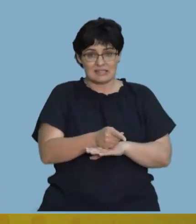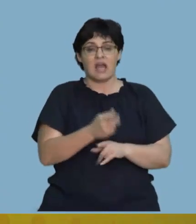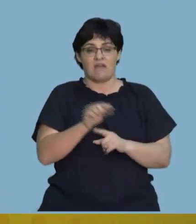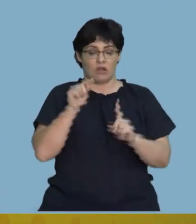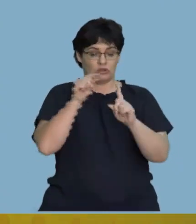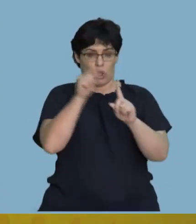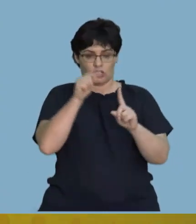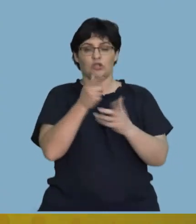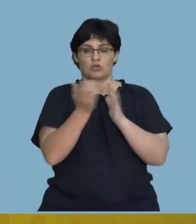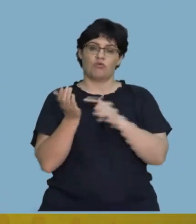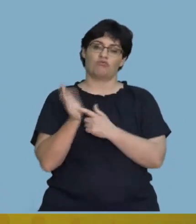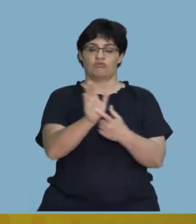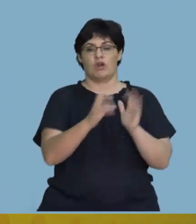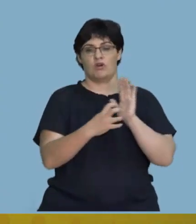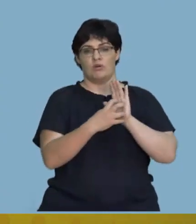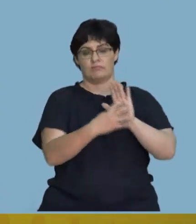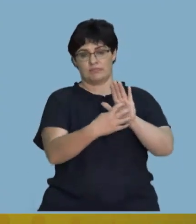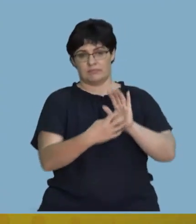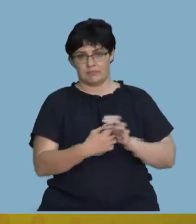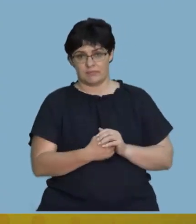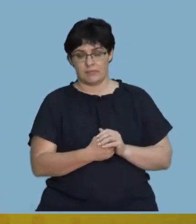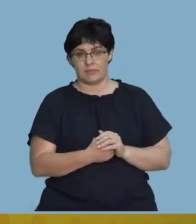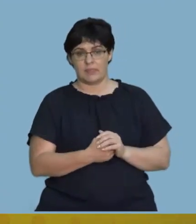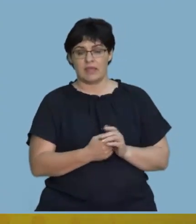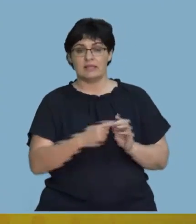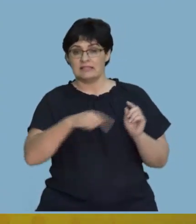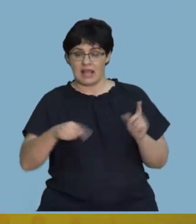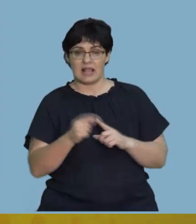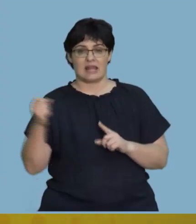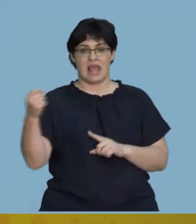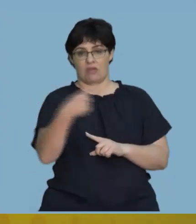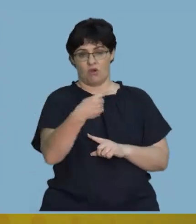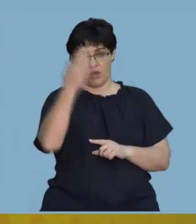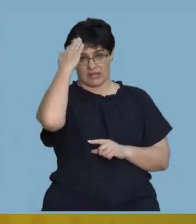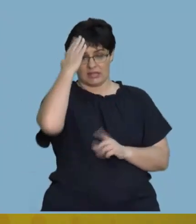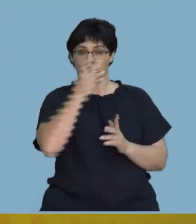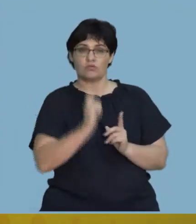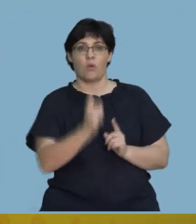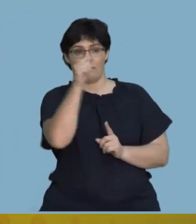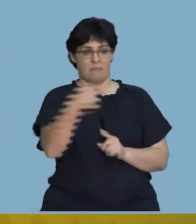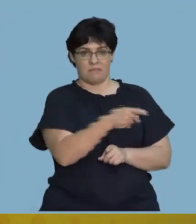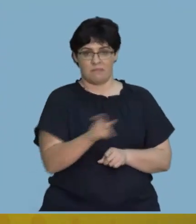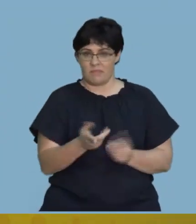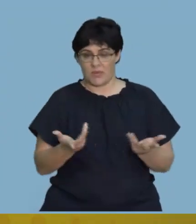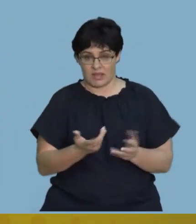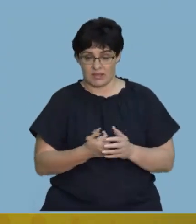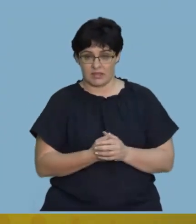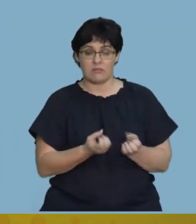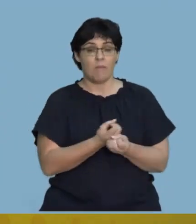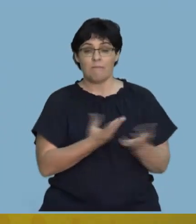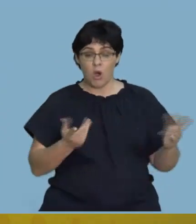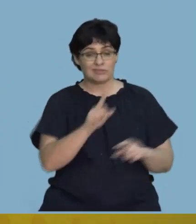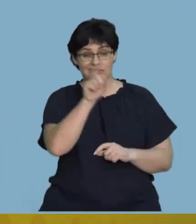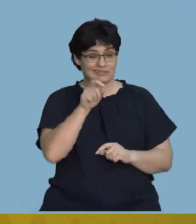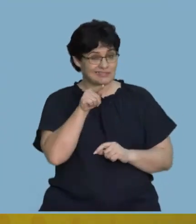diagram. And then remember, it's the tail and then the arrow head which shows the direction, okay? And in most cases, these questions on the